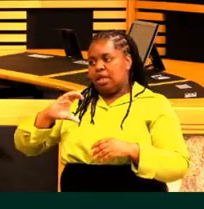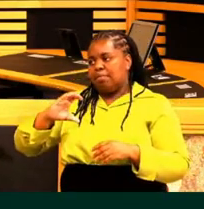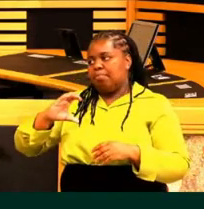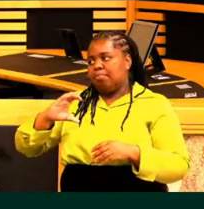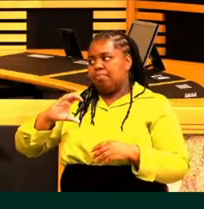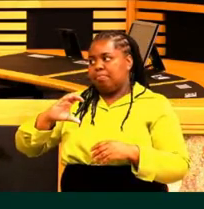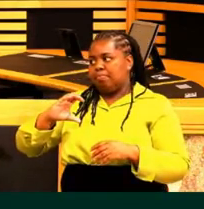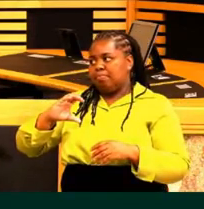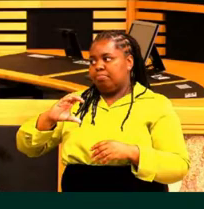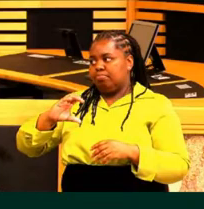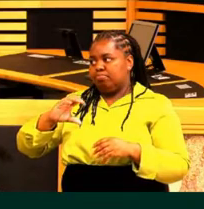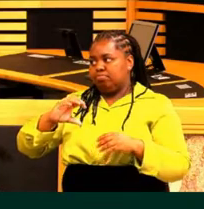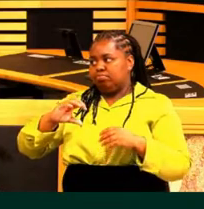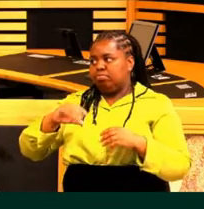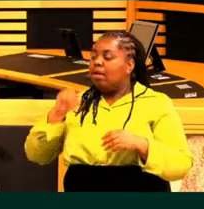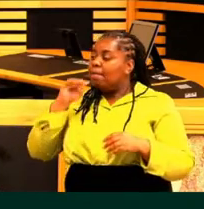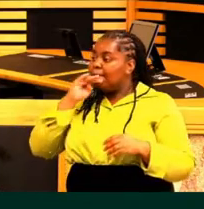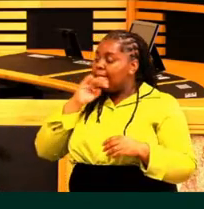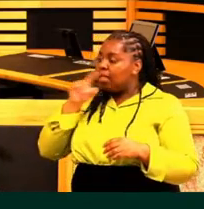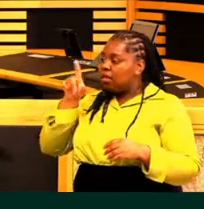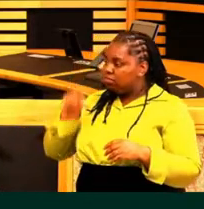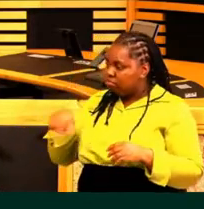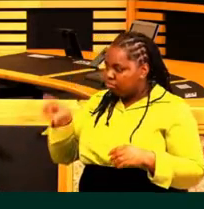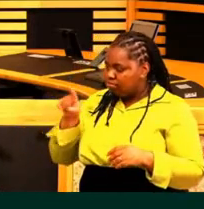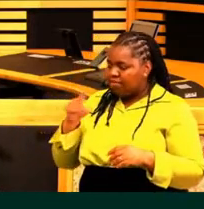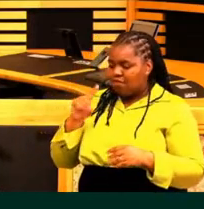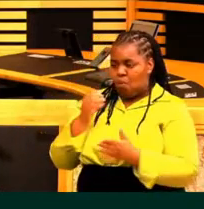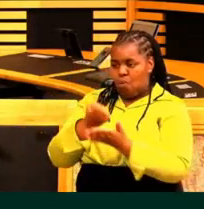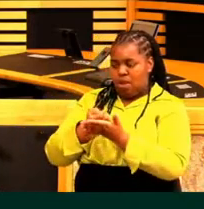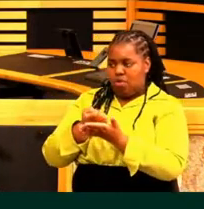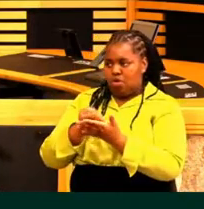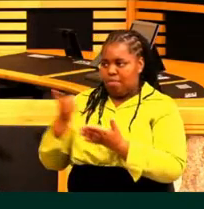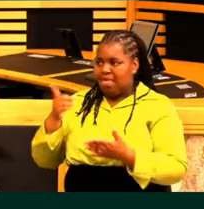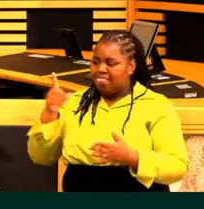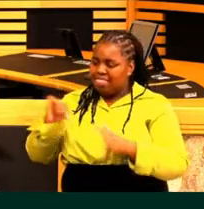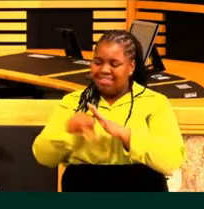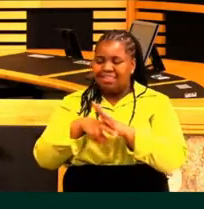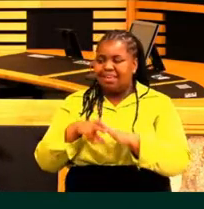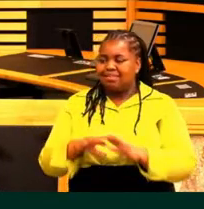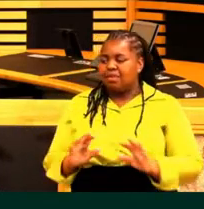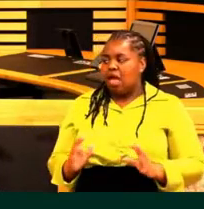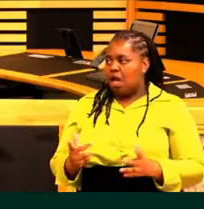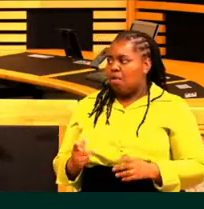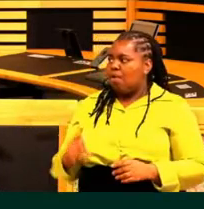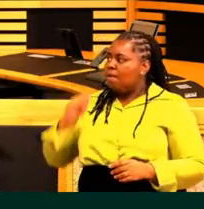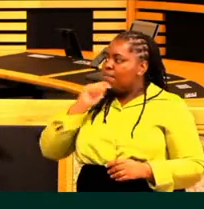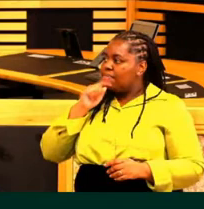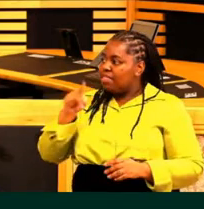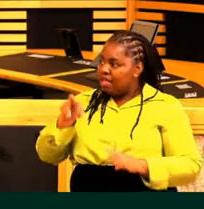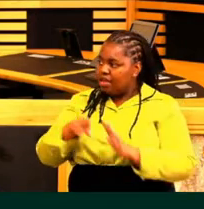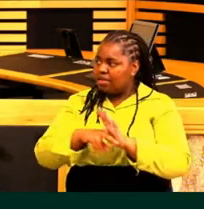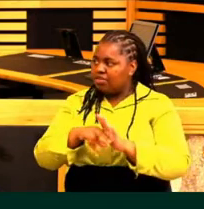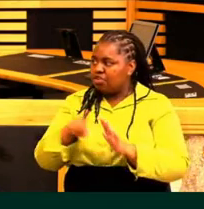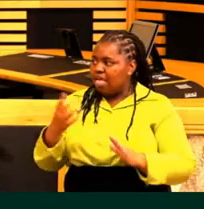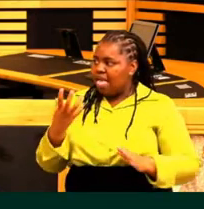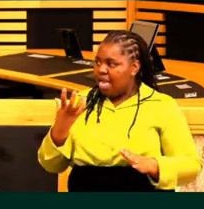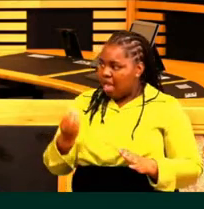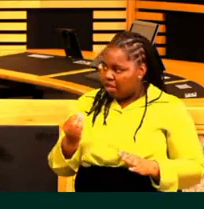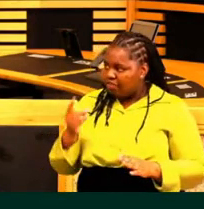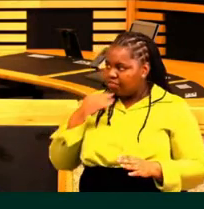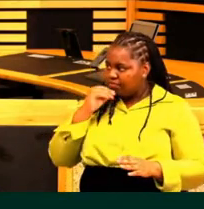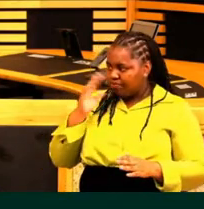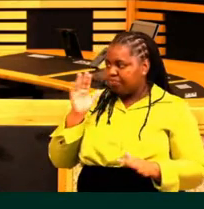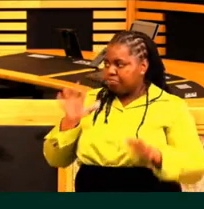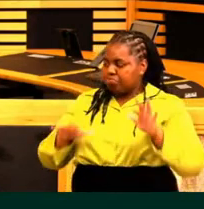allow me to paint a vivid picture of economically irriting engine it is a region that has a competitive and